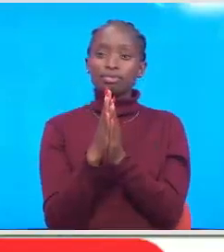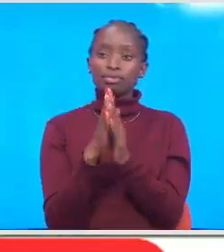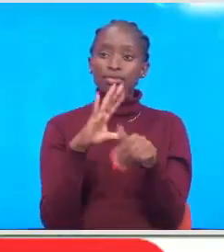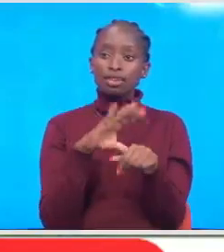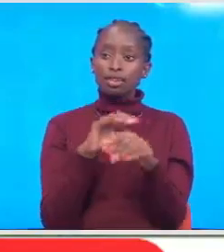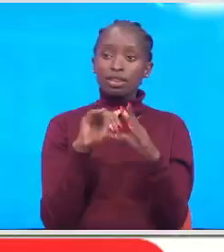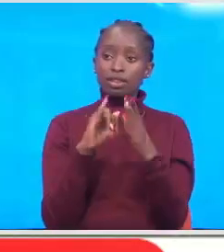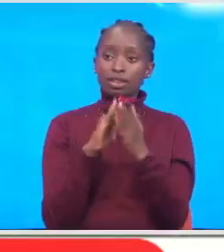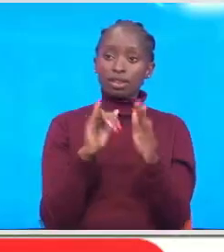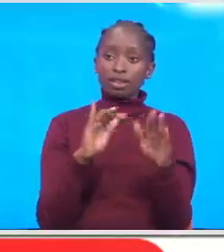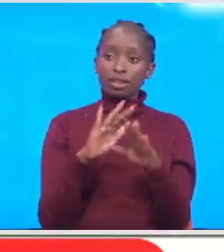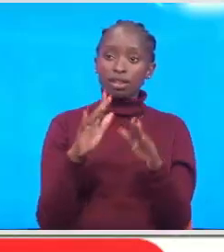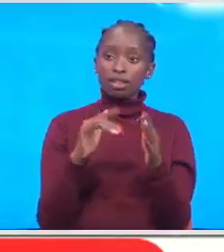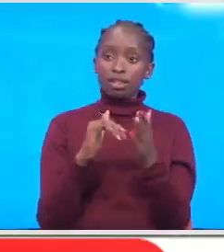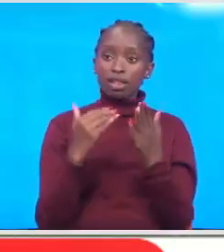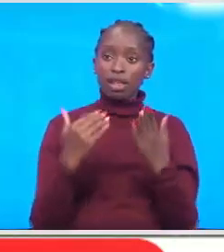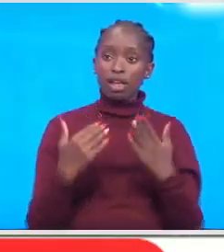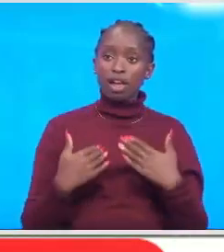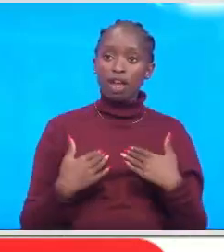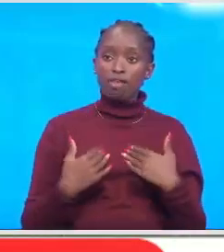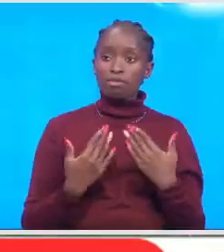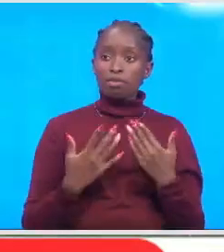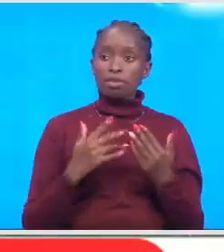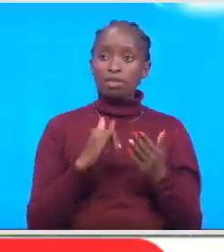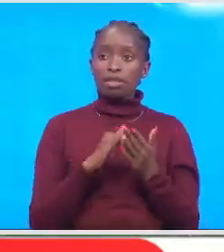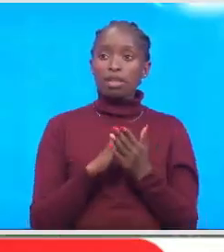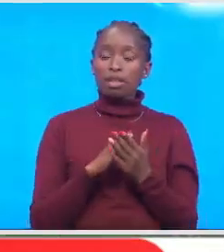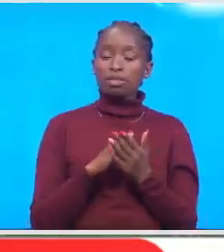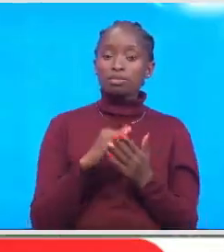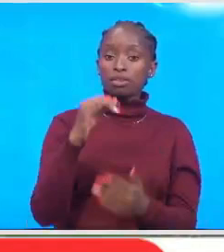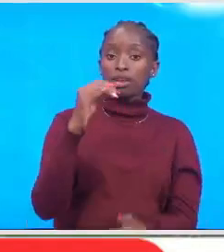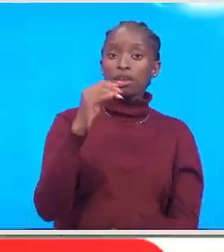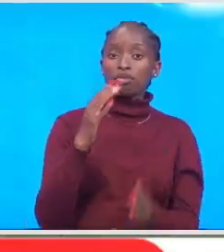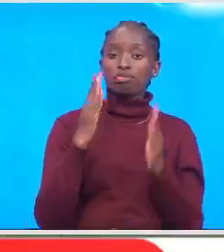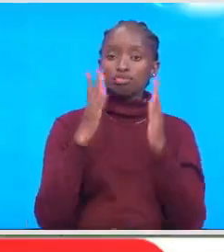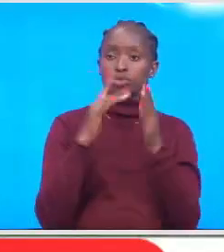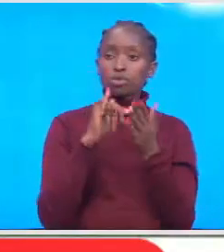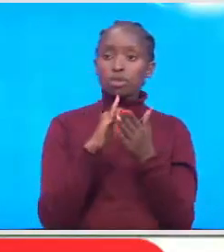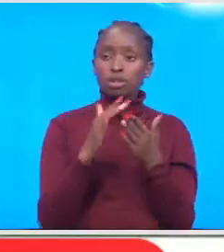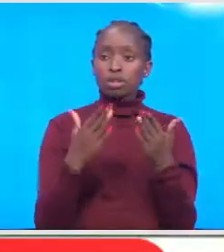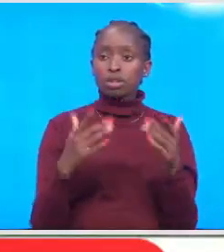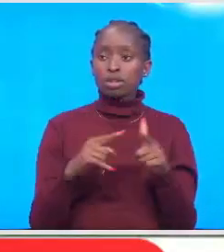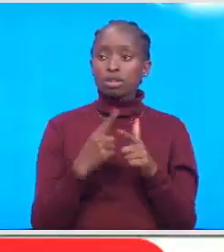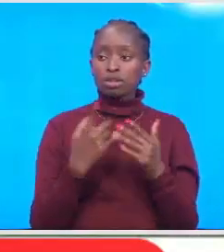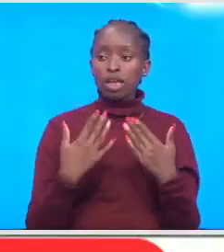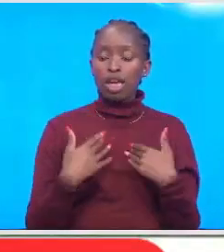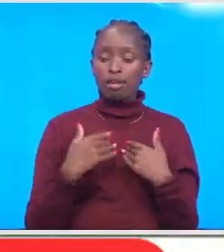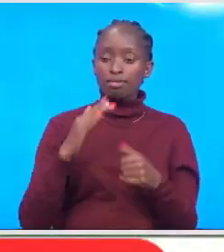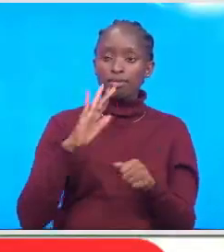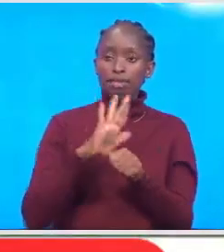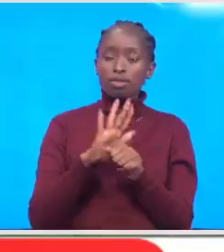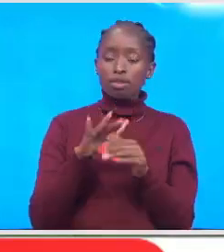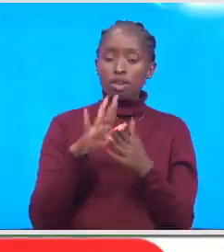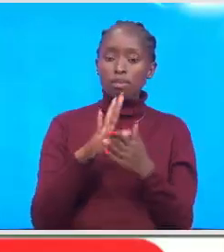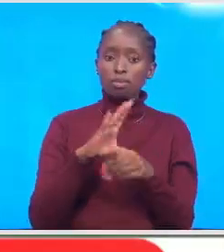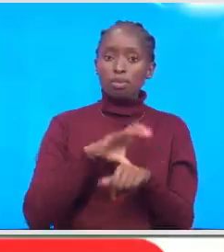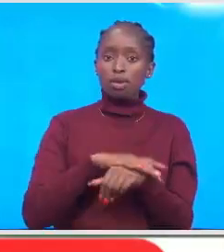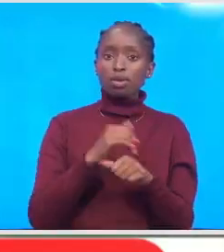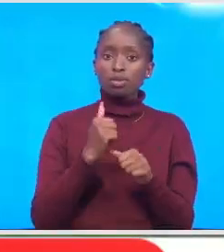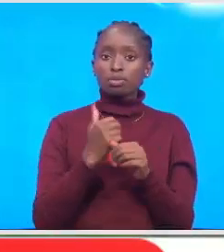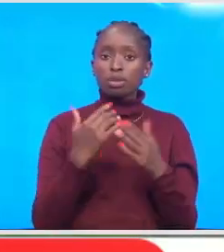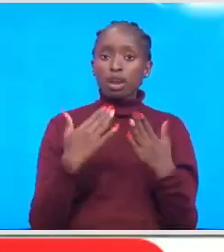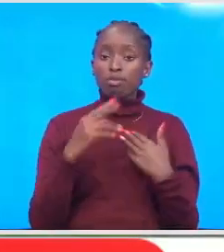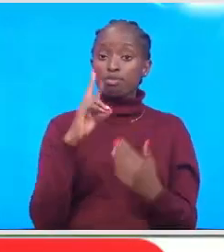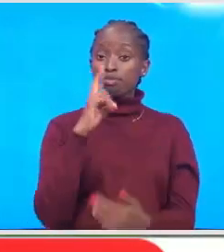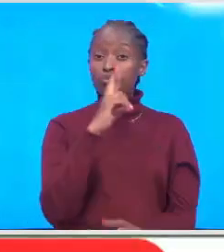negotiation direction, once you're going forward with negotiations, you very often run the risk that people